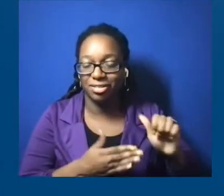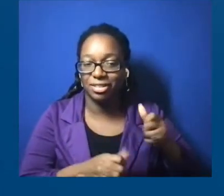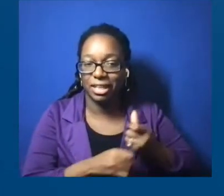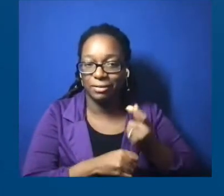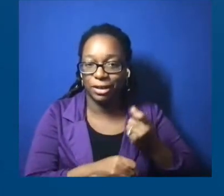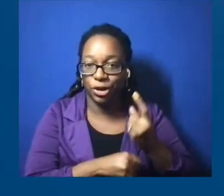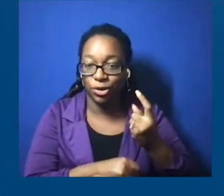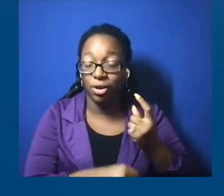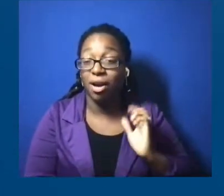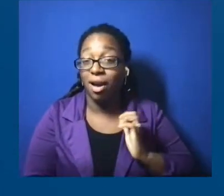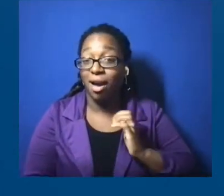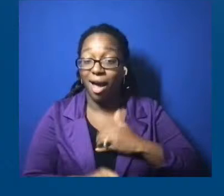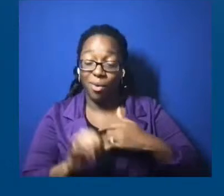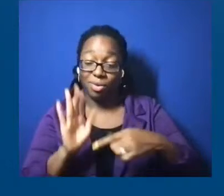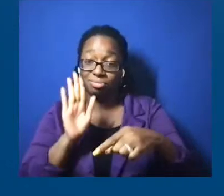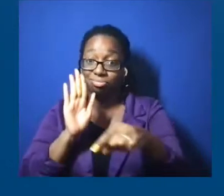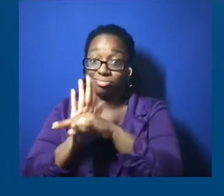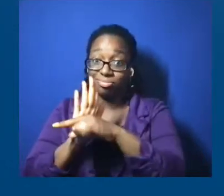half.